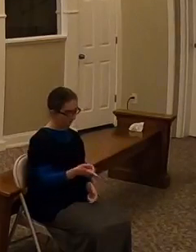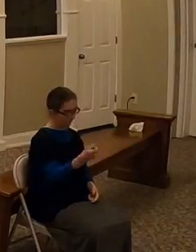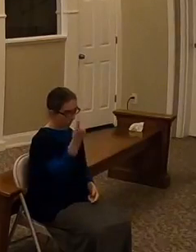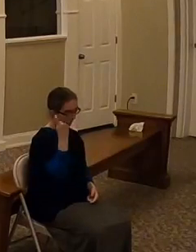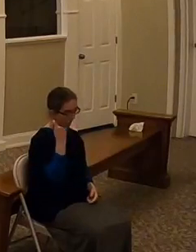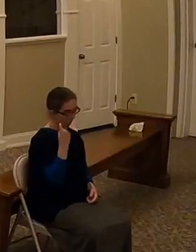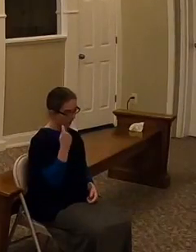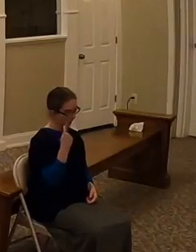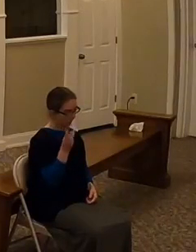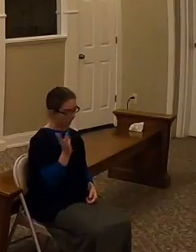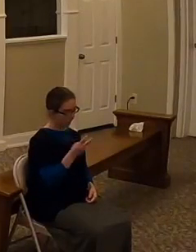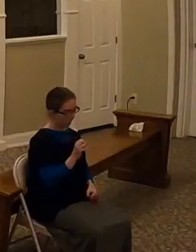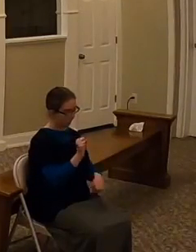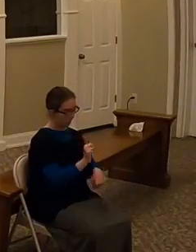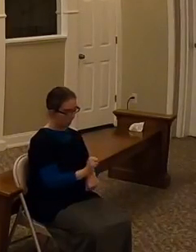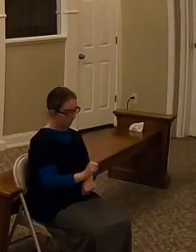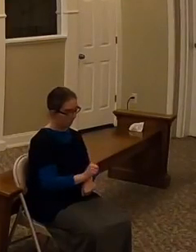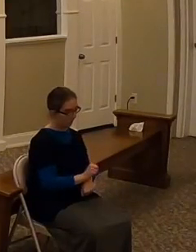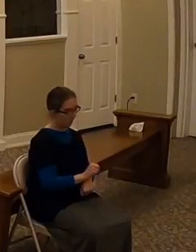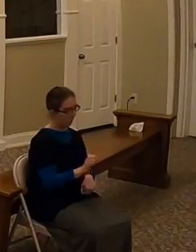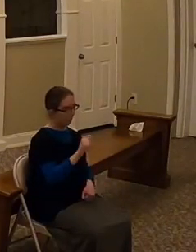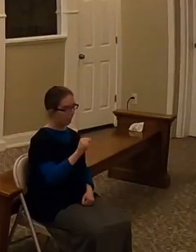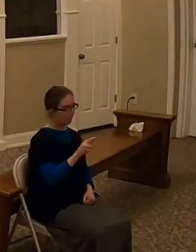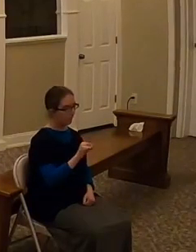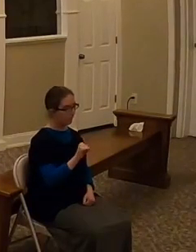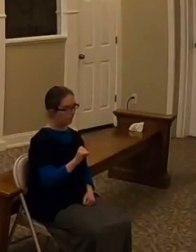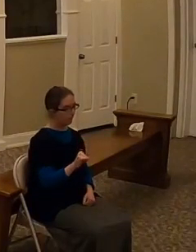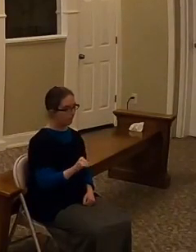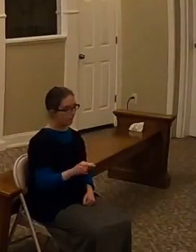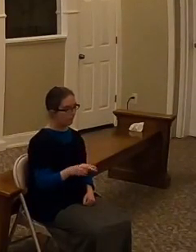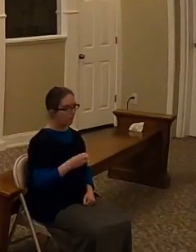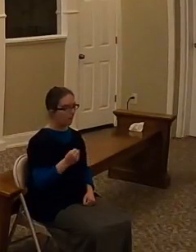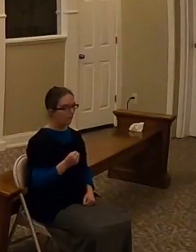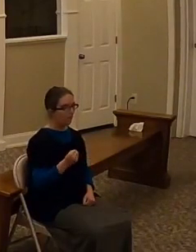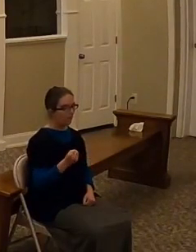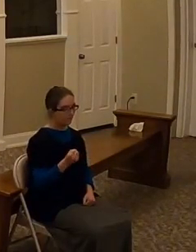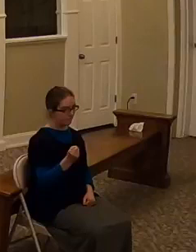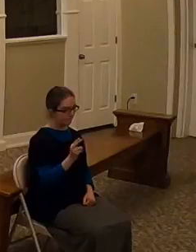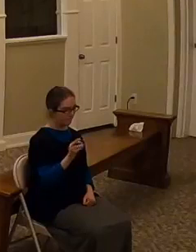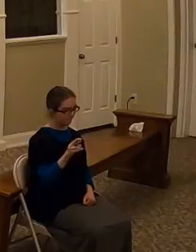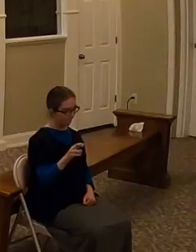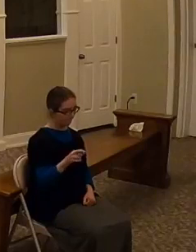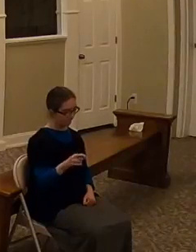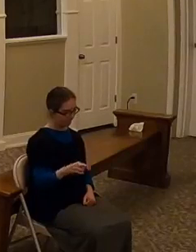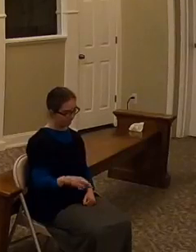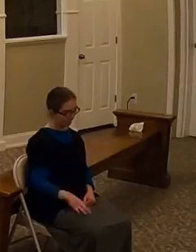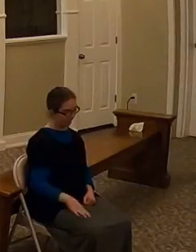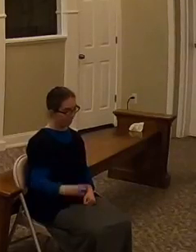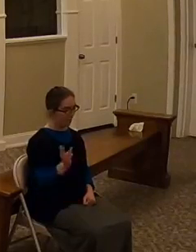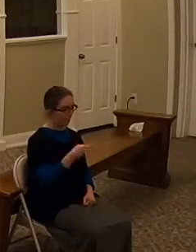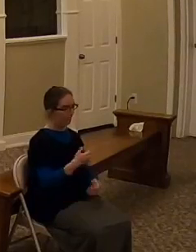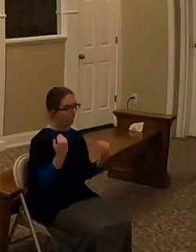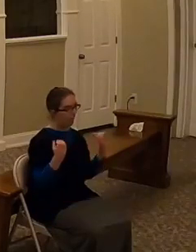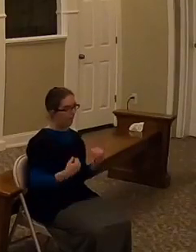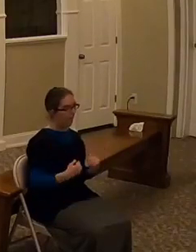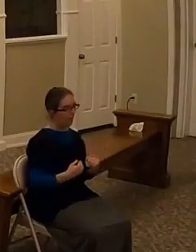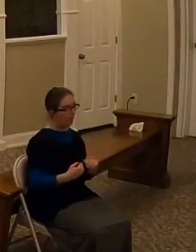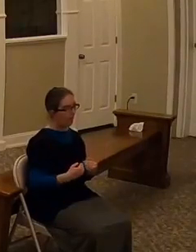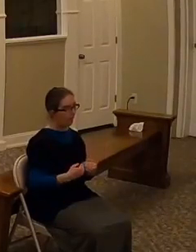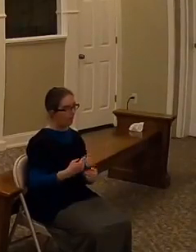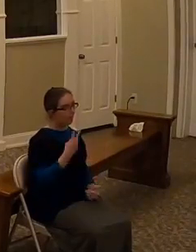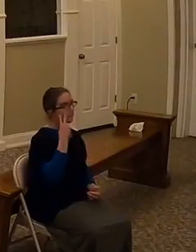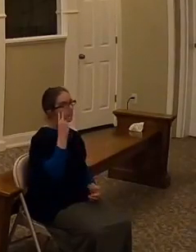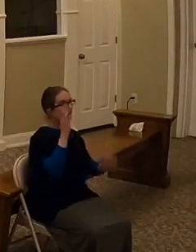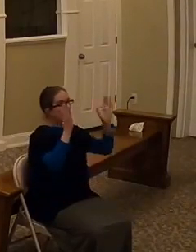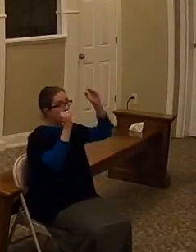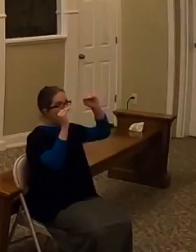which is to come, we toil and strive, yes, and suffer reproach, because we have fixed our